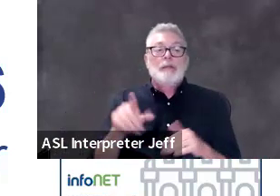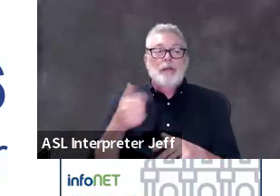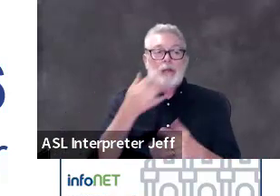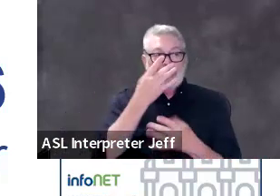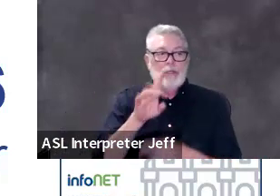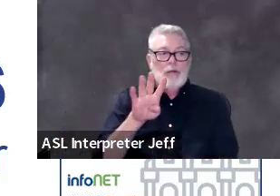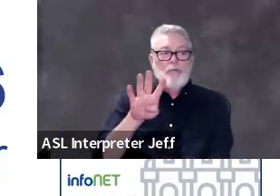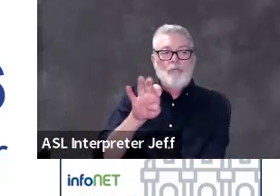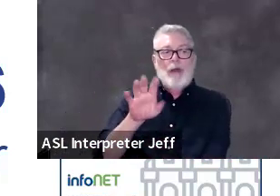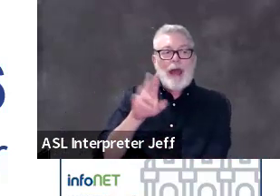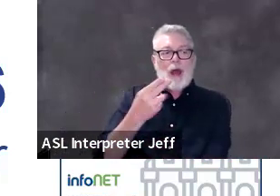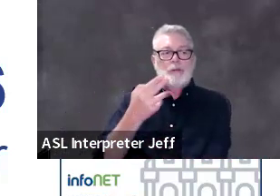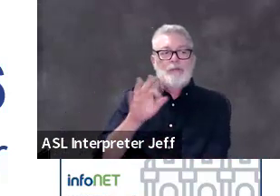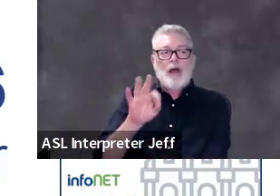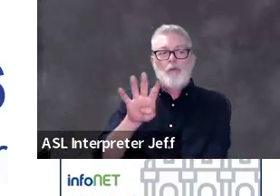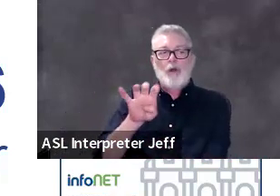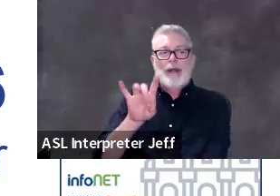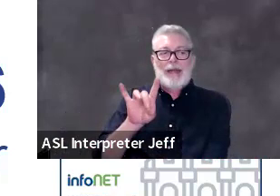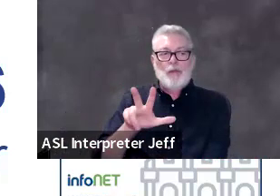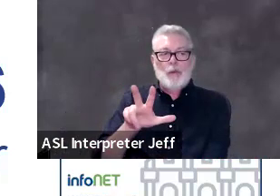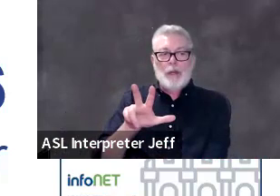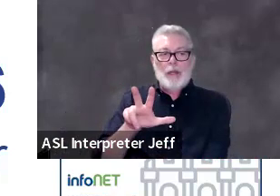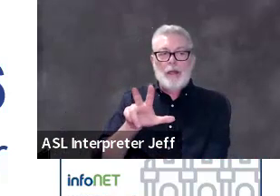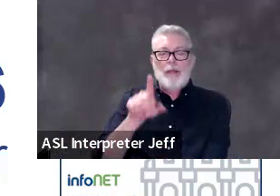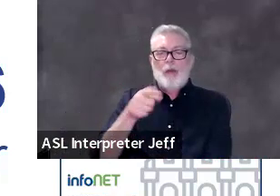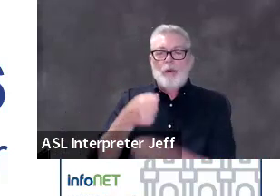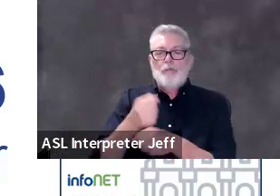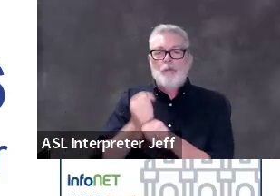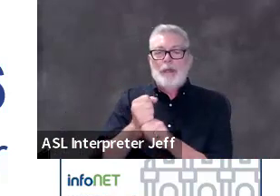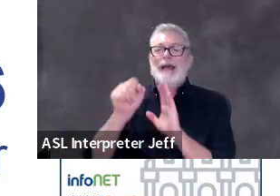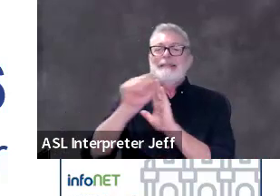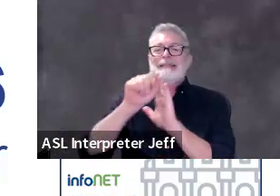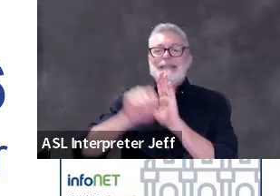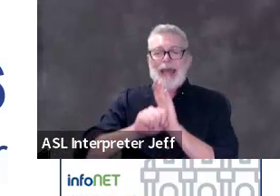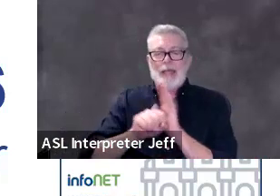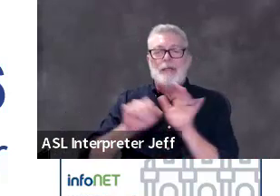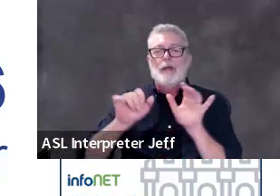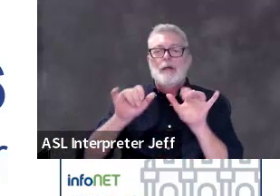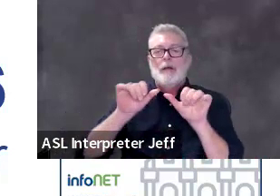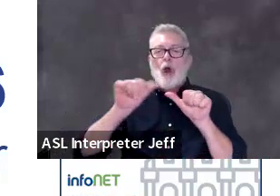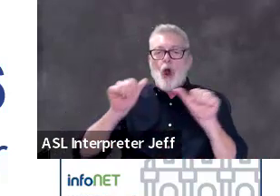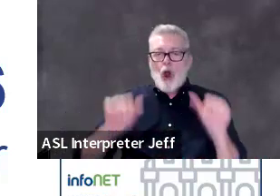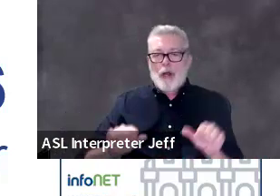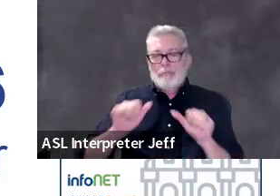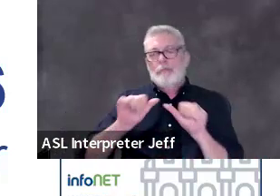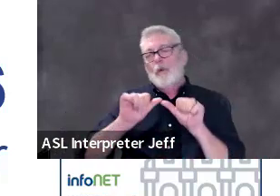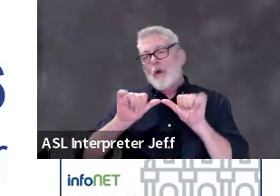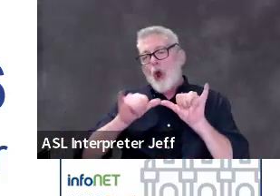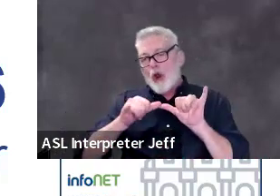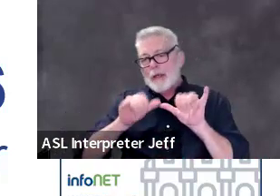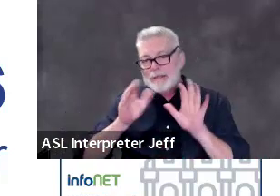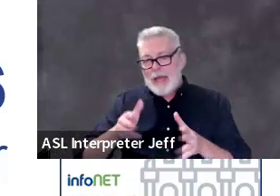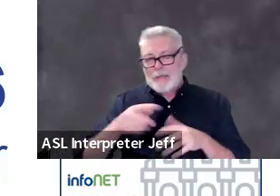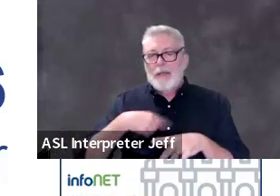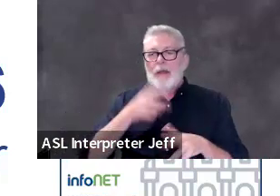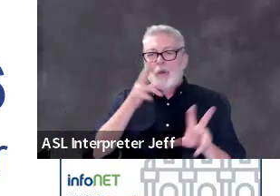File 483, that would have created a state architect and had their duty be to go through all of the